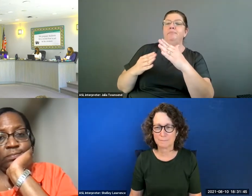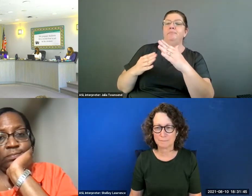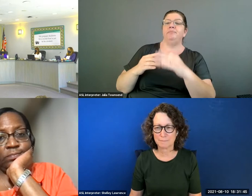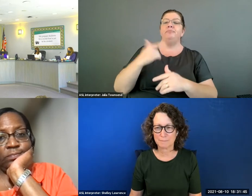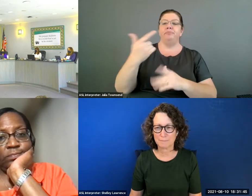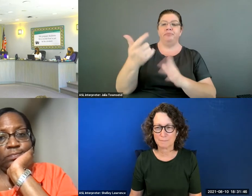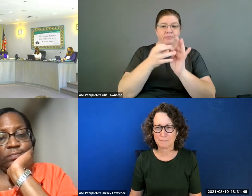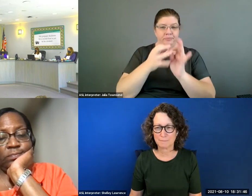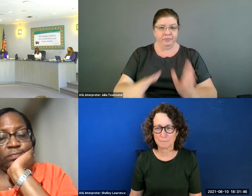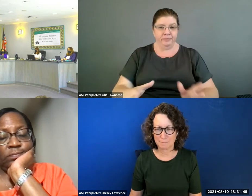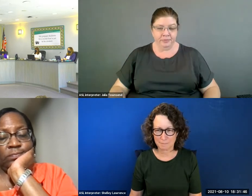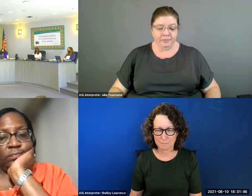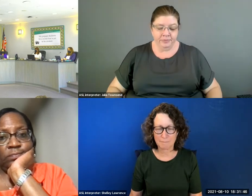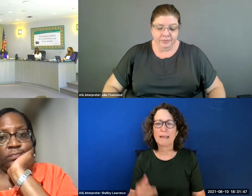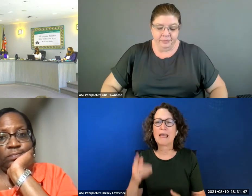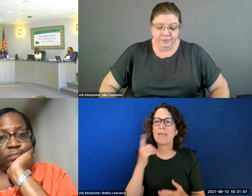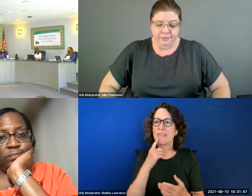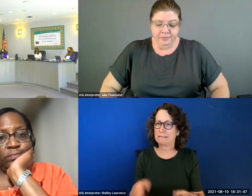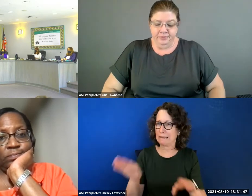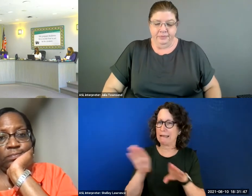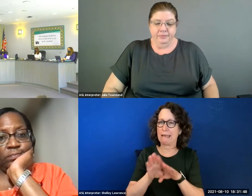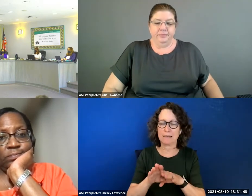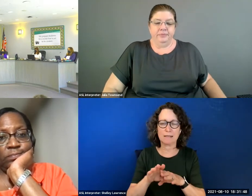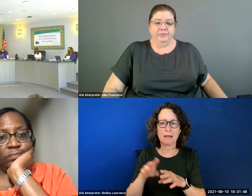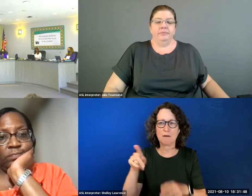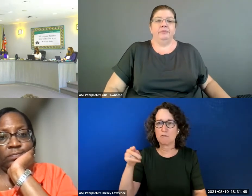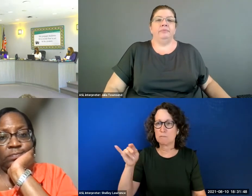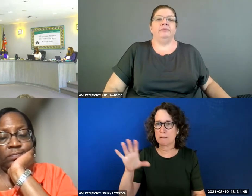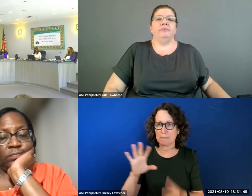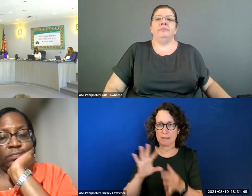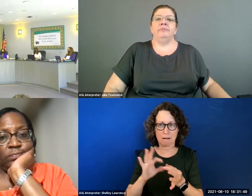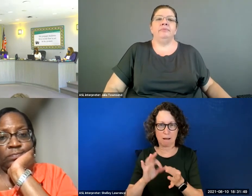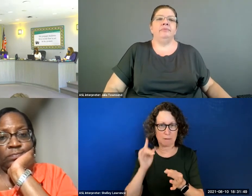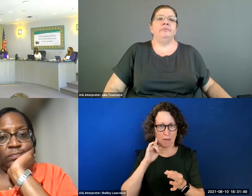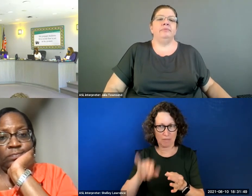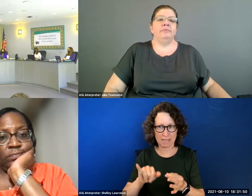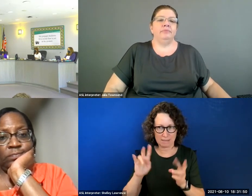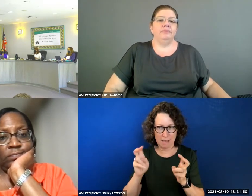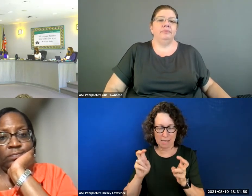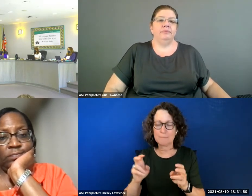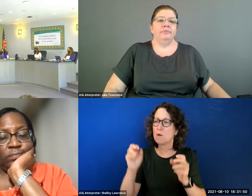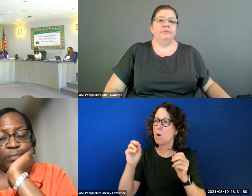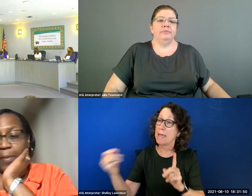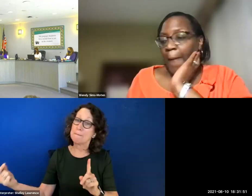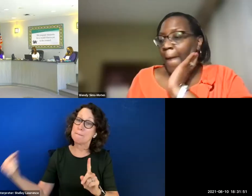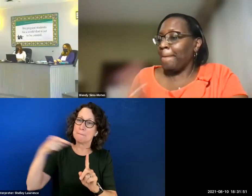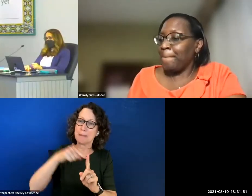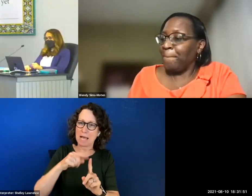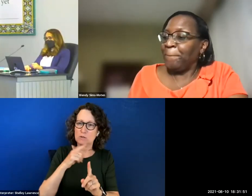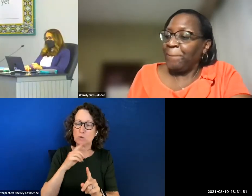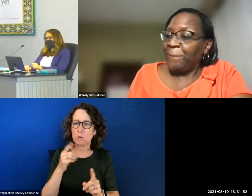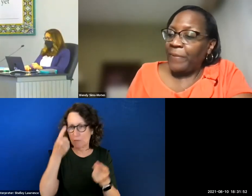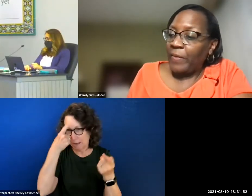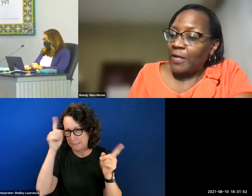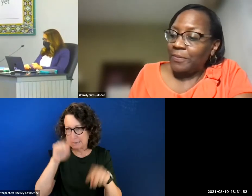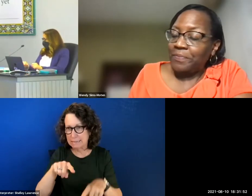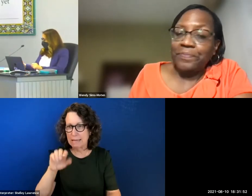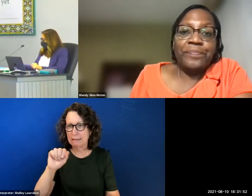President Ford, that concludes public comment on this item. Thank you very much. Okay, back to the consent